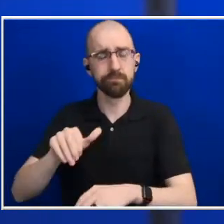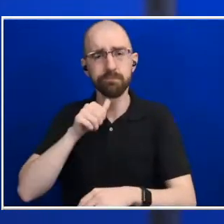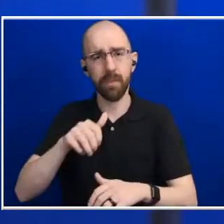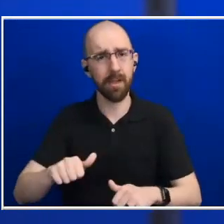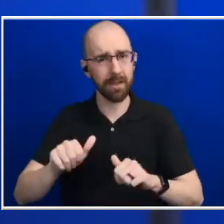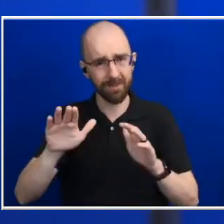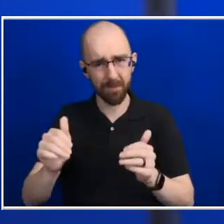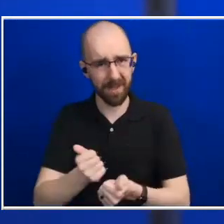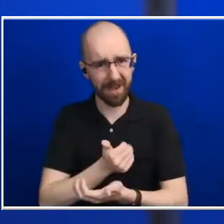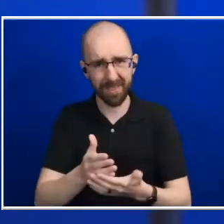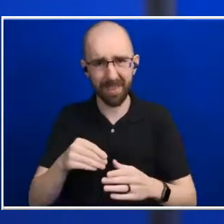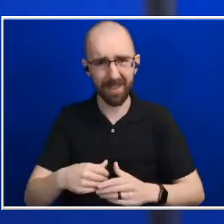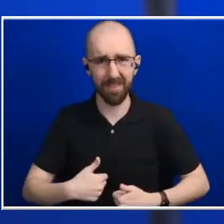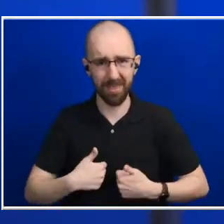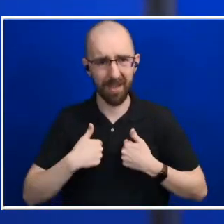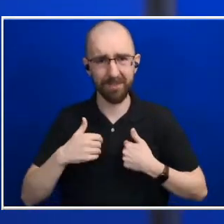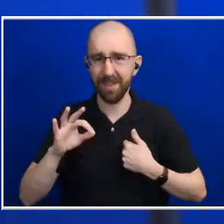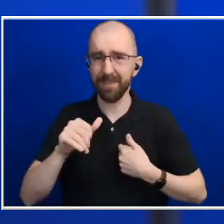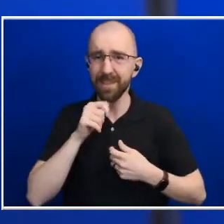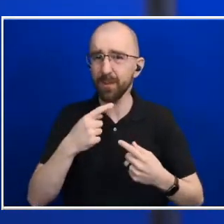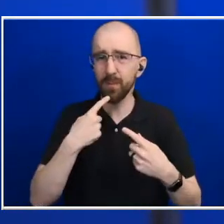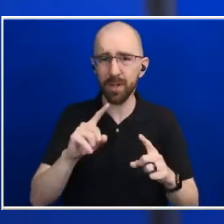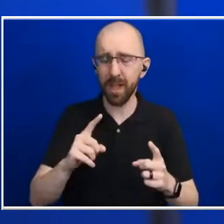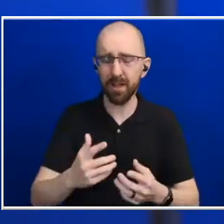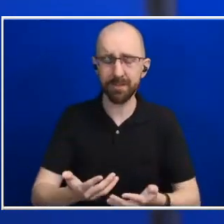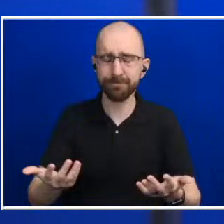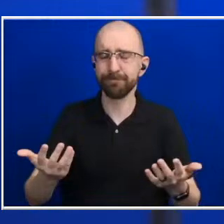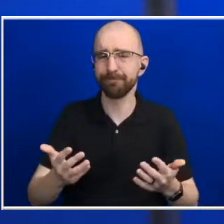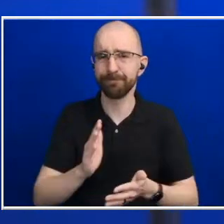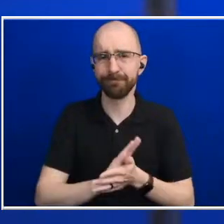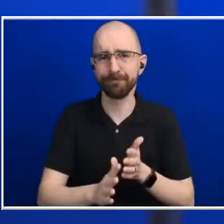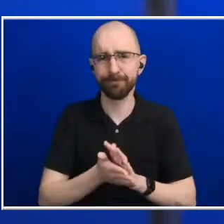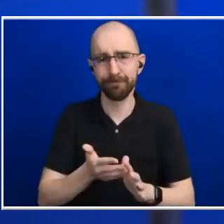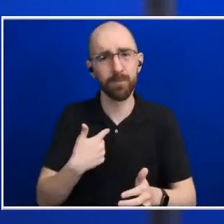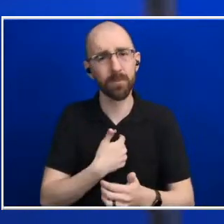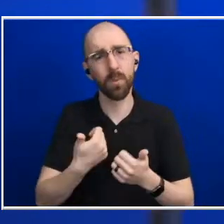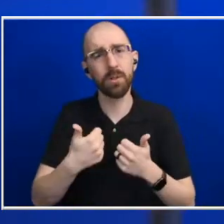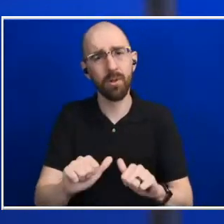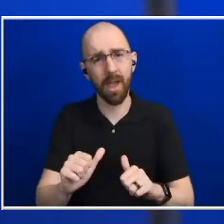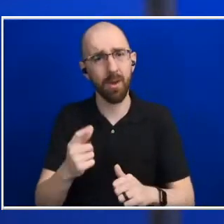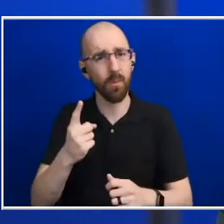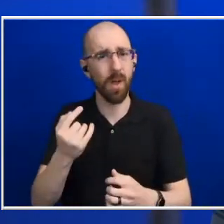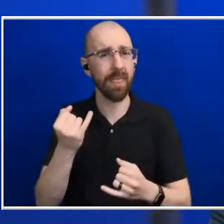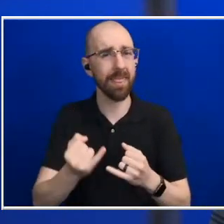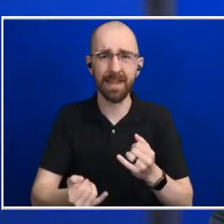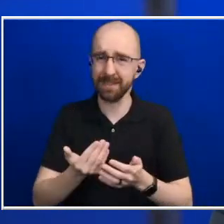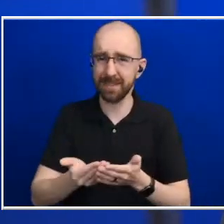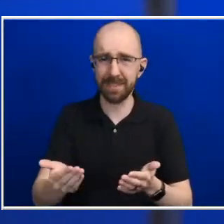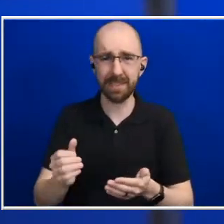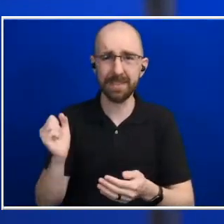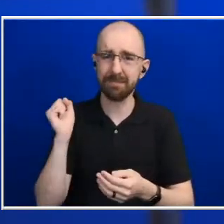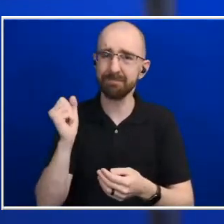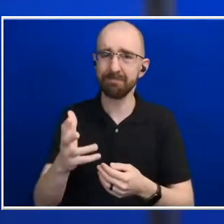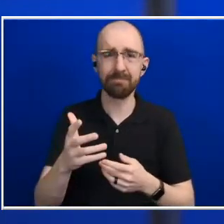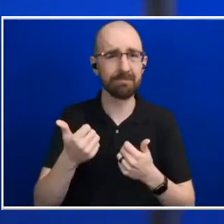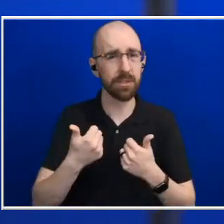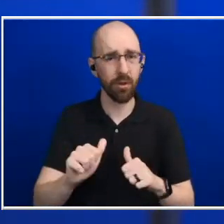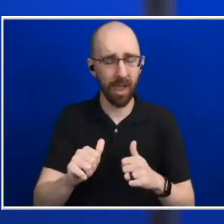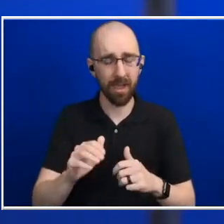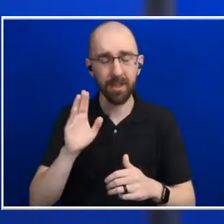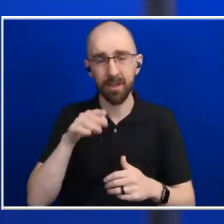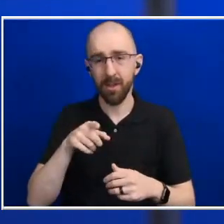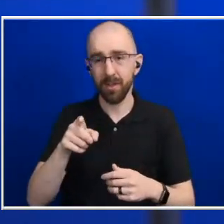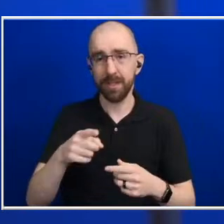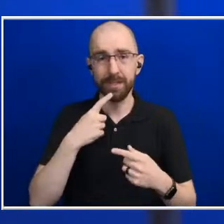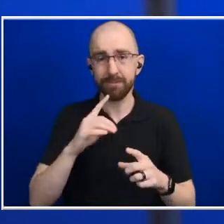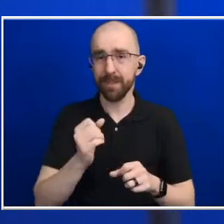hey, if it didn't work out, it didn't work out. But at least we tried. One last shot. It was one last rodeo. And, you know, he ended up with 3 scholarships when we